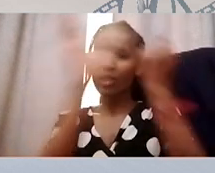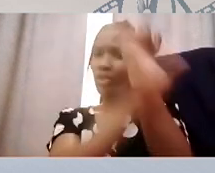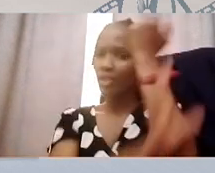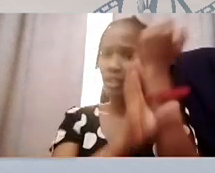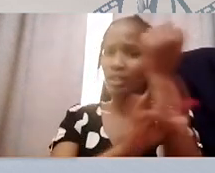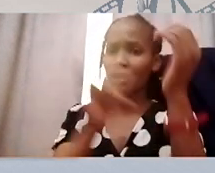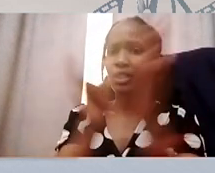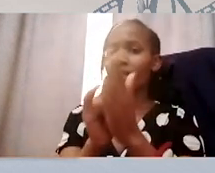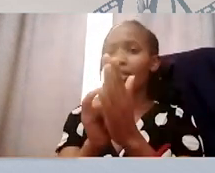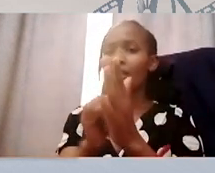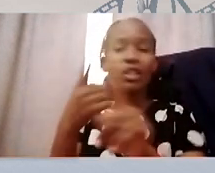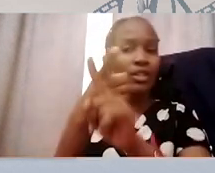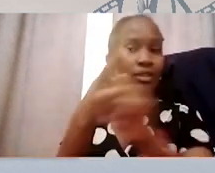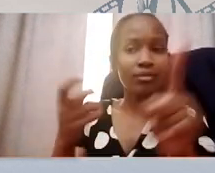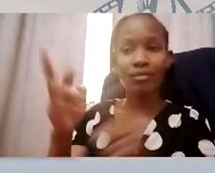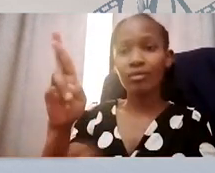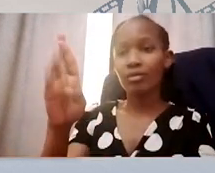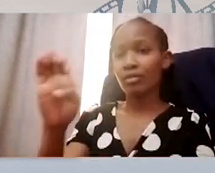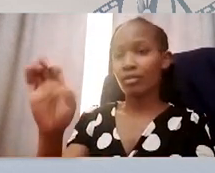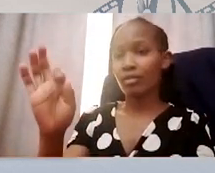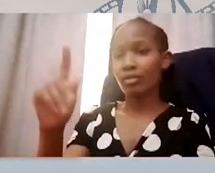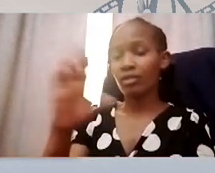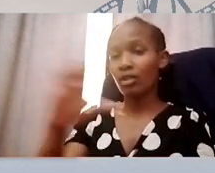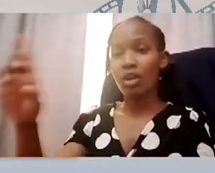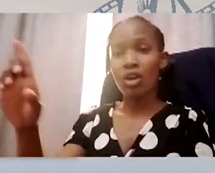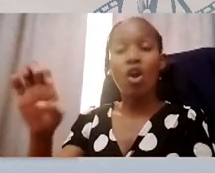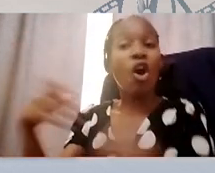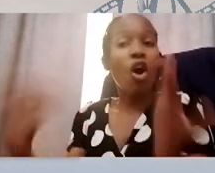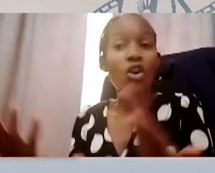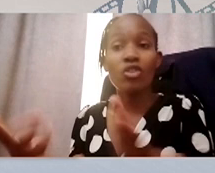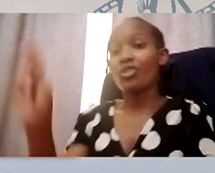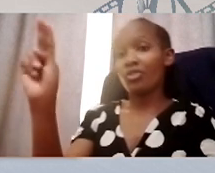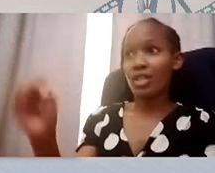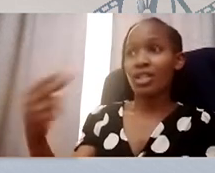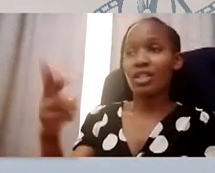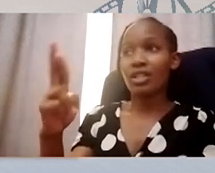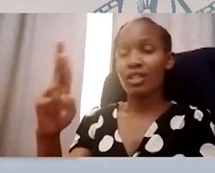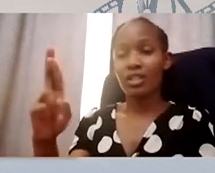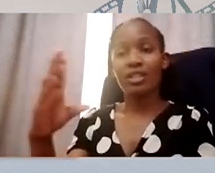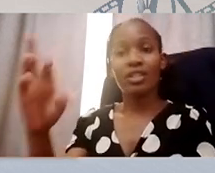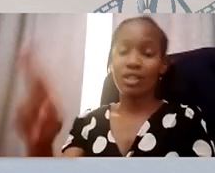refuge, or are they all in the umbrella of the UNHCR? How do you attribute credit?